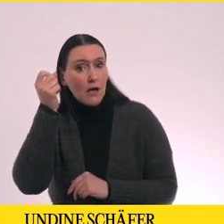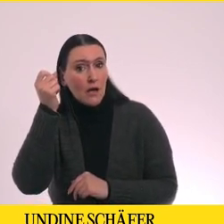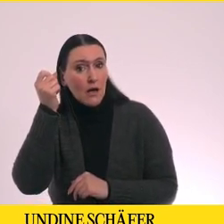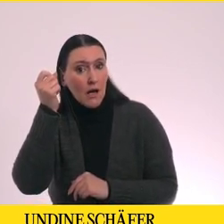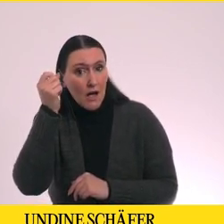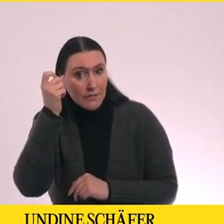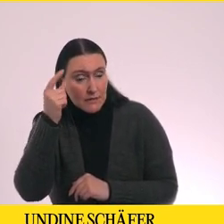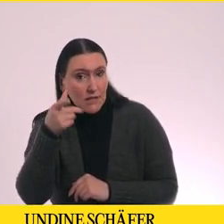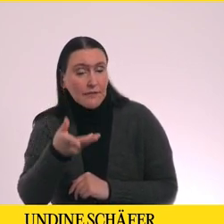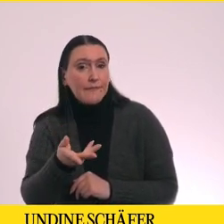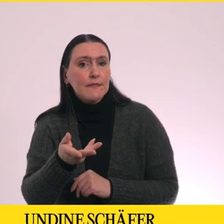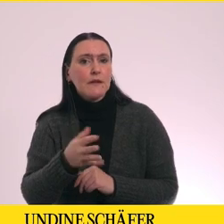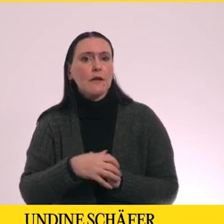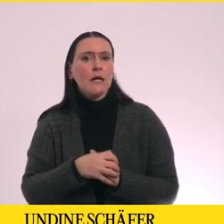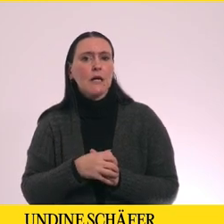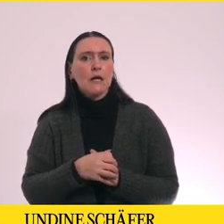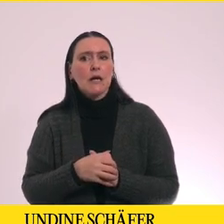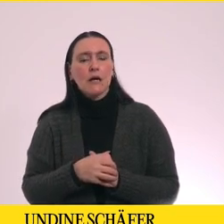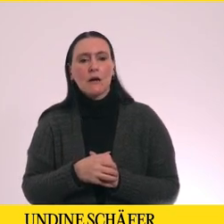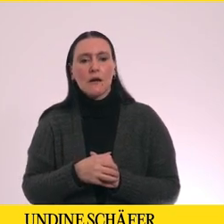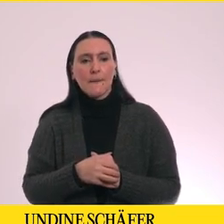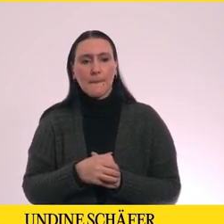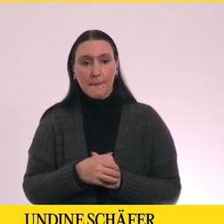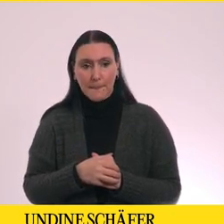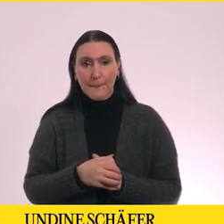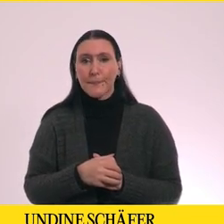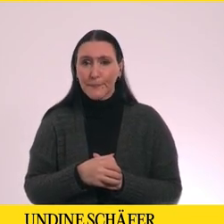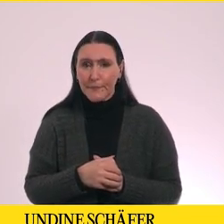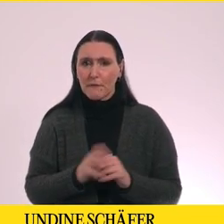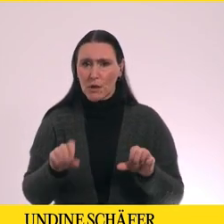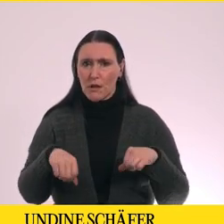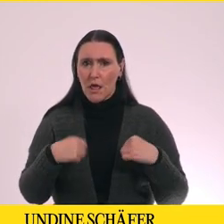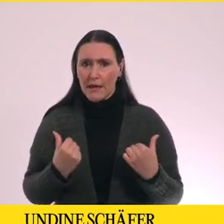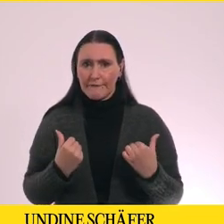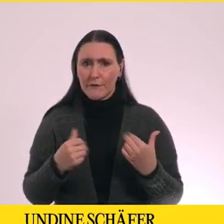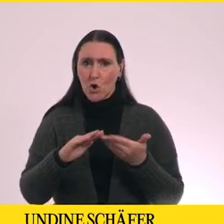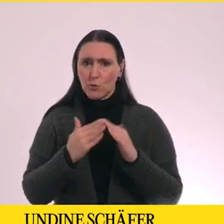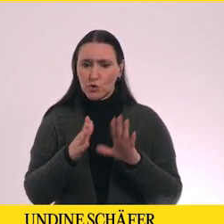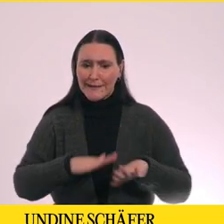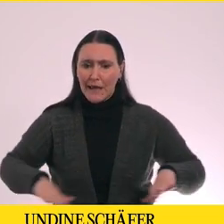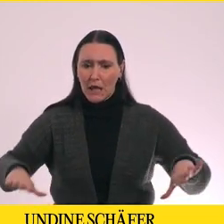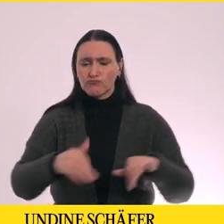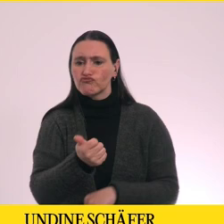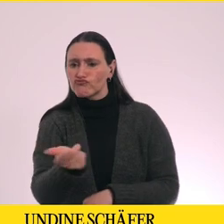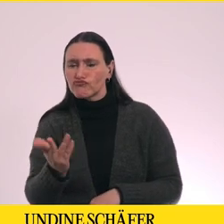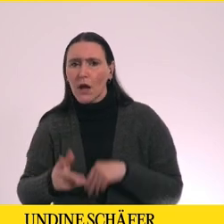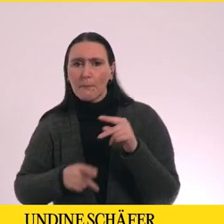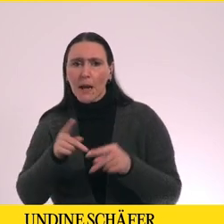That in order to live, some people need help. They need deep